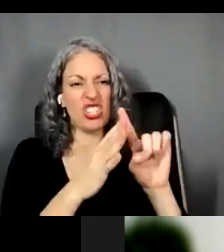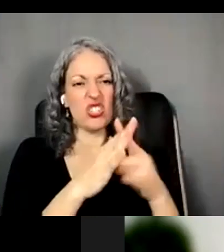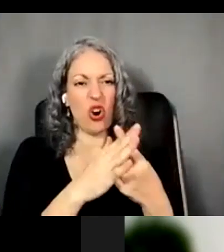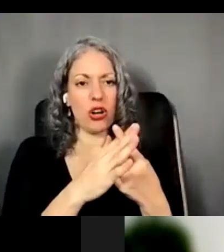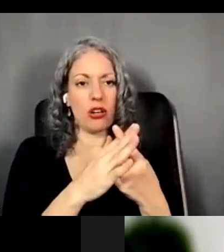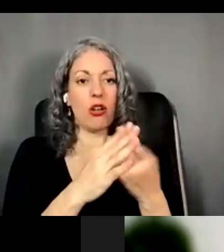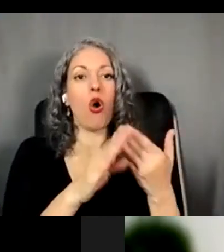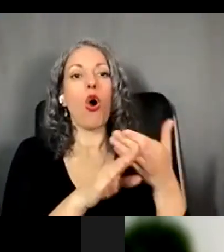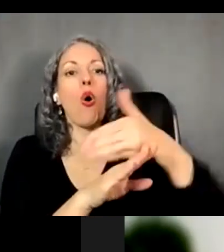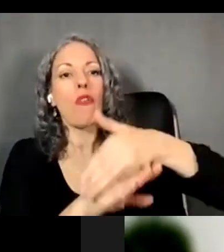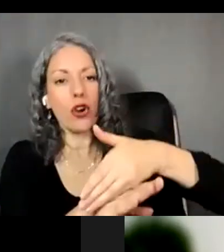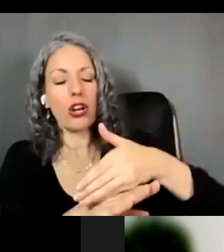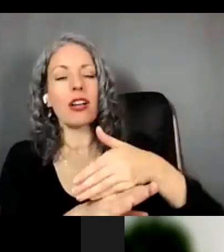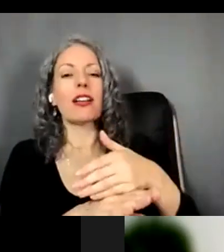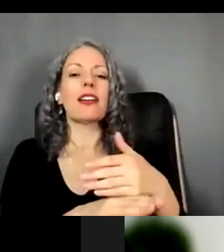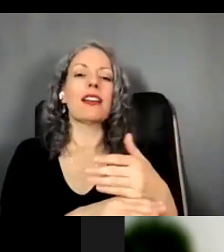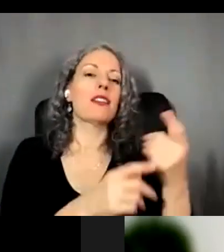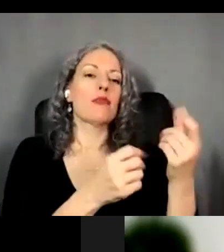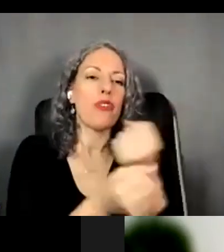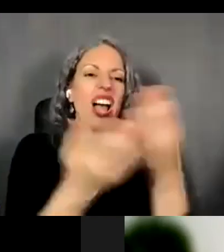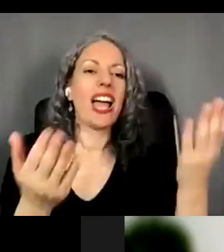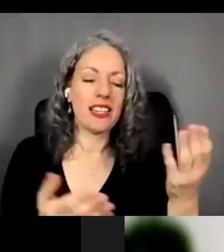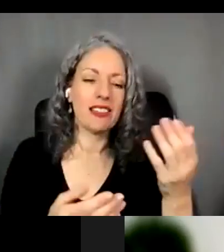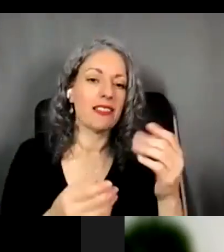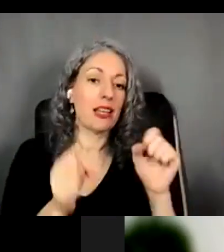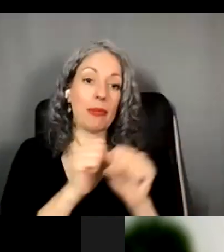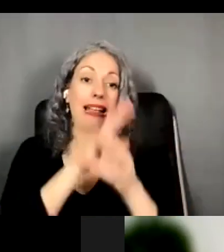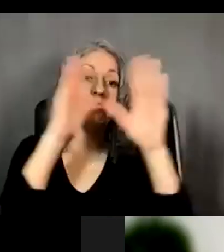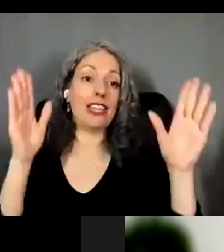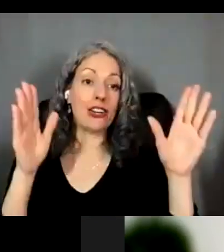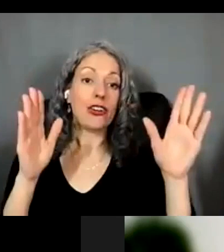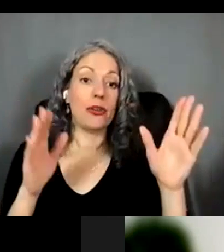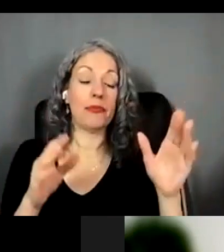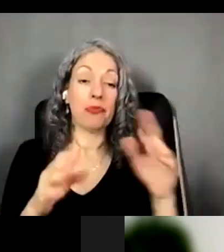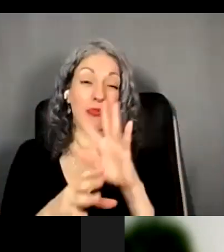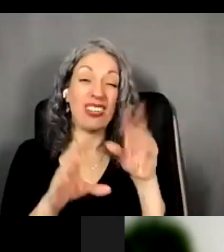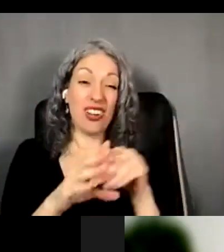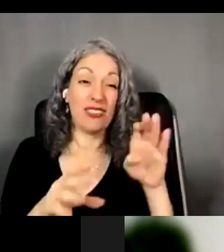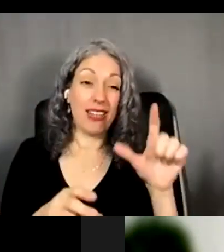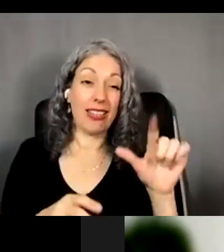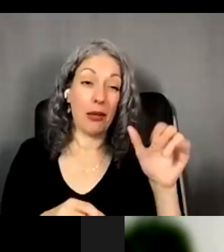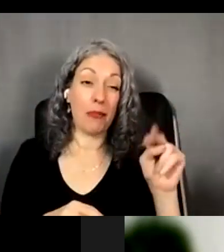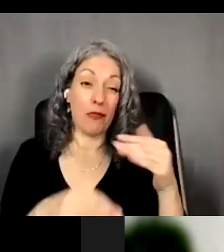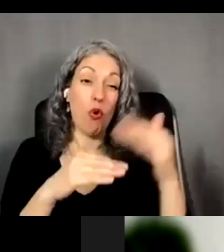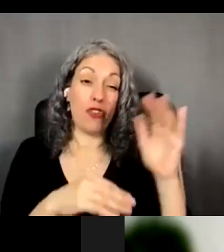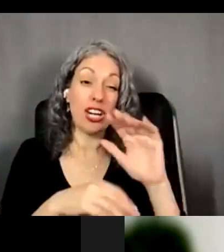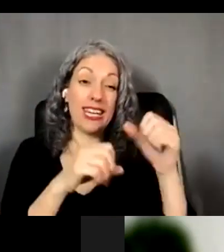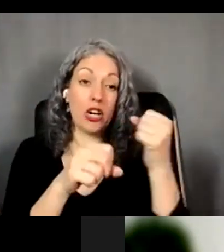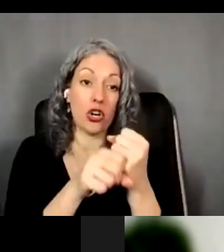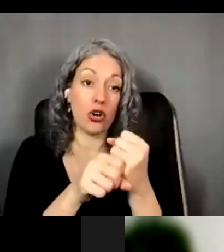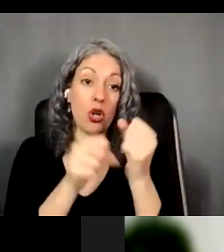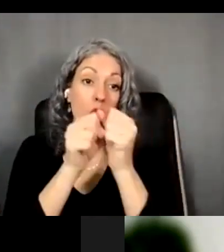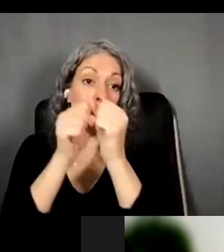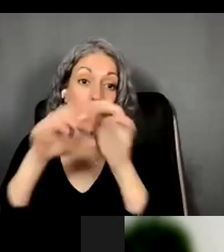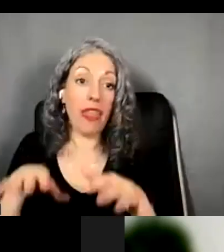be successful as a CalAIM provider. And I'll just be clear, from our vantage point, having been in CalAIM for a little over a year, without the